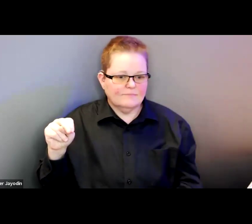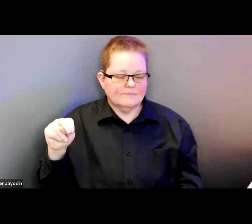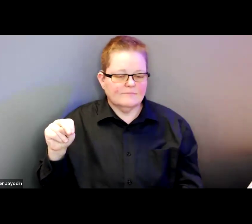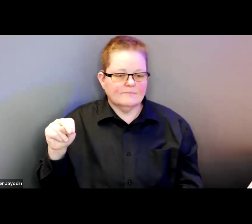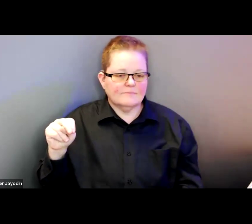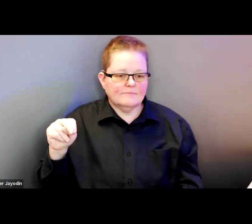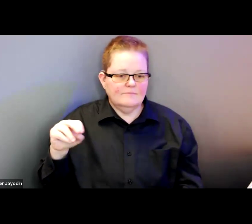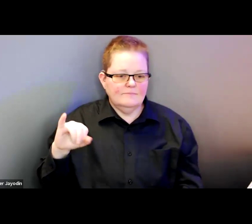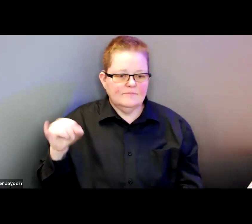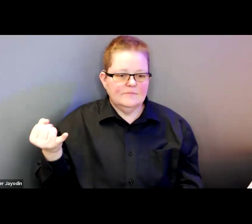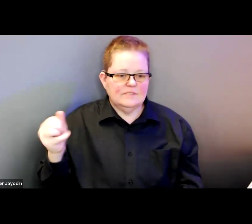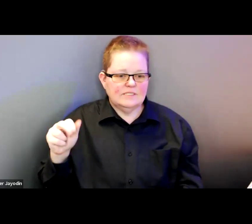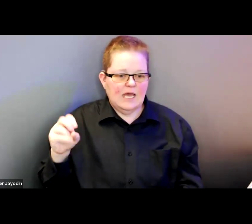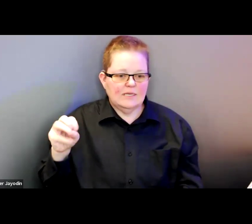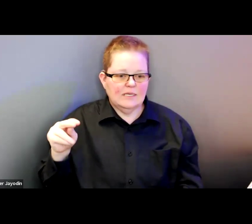Janice?